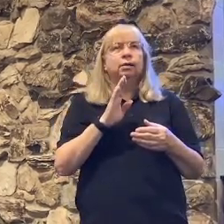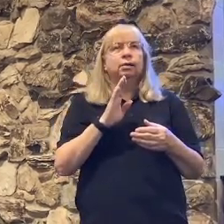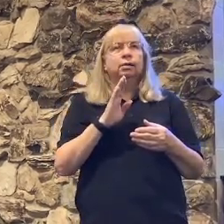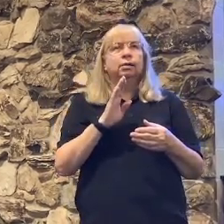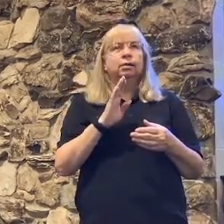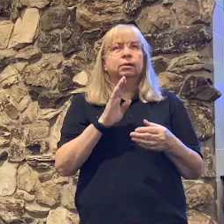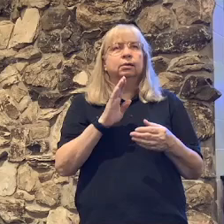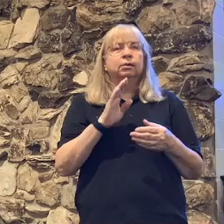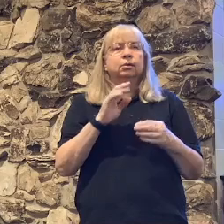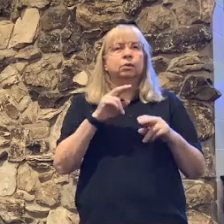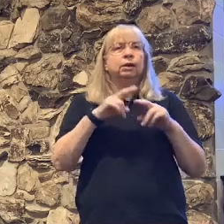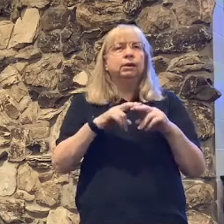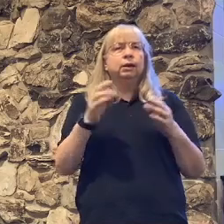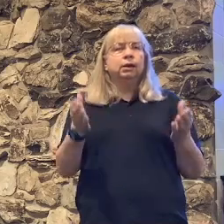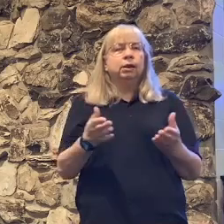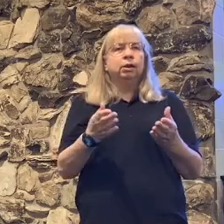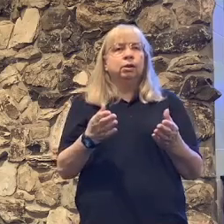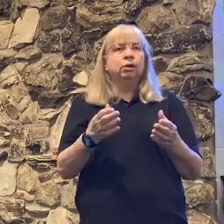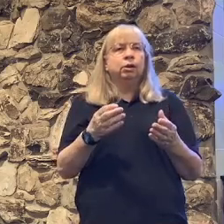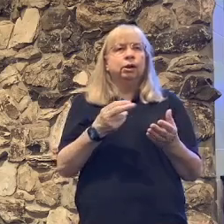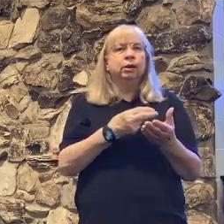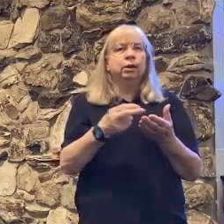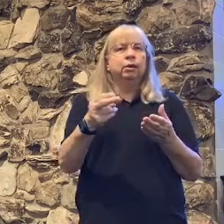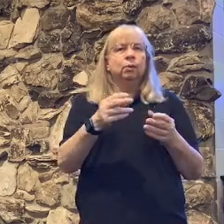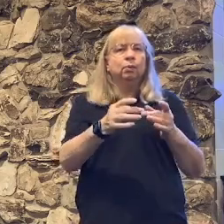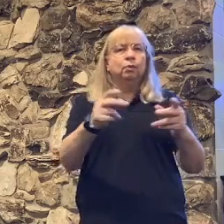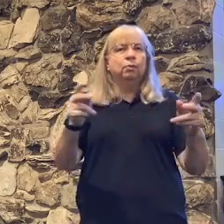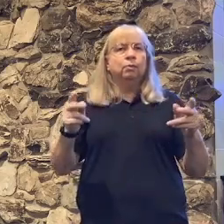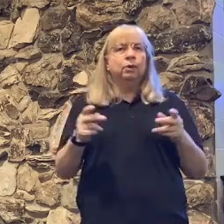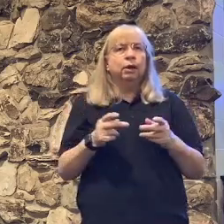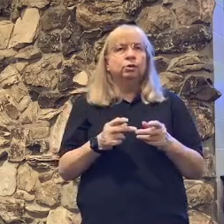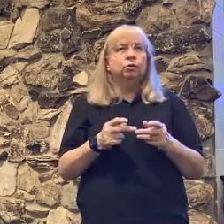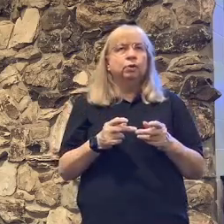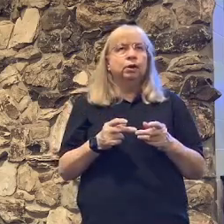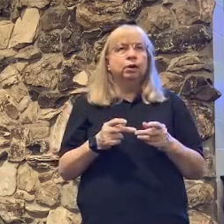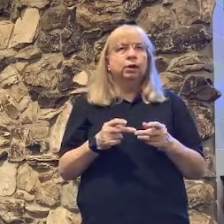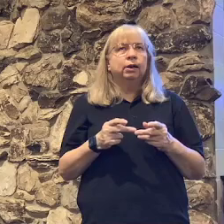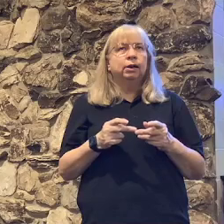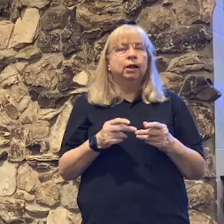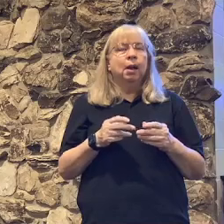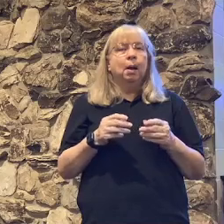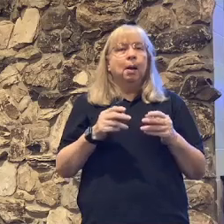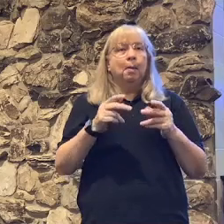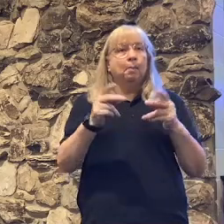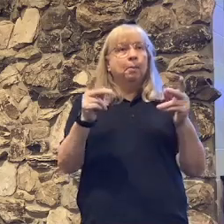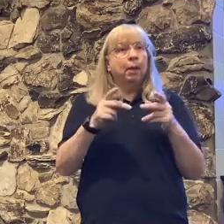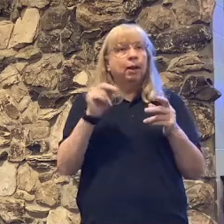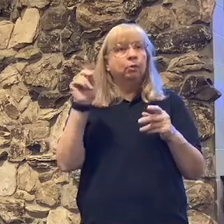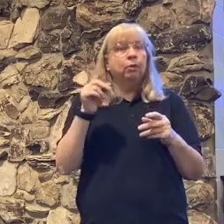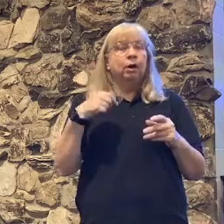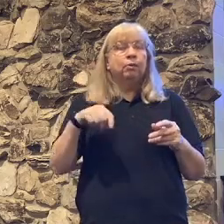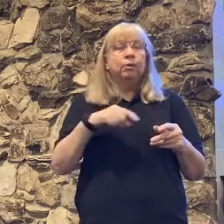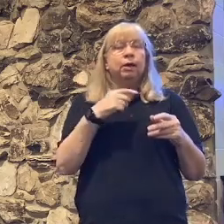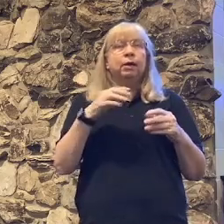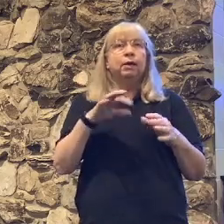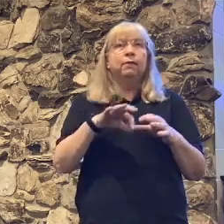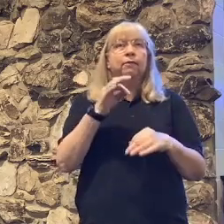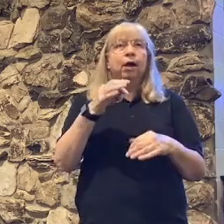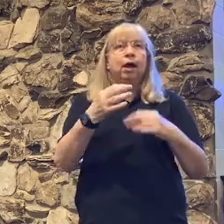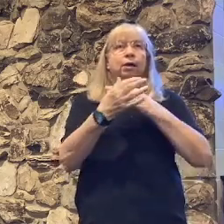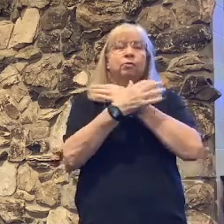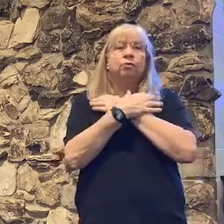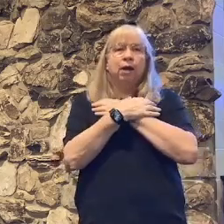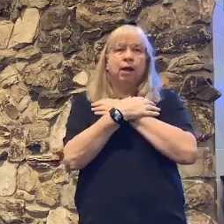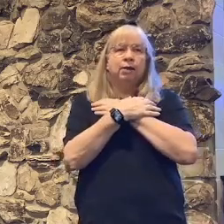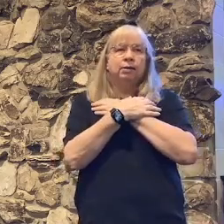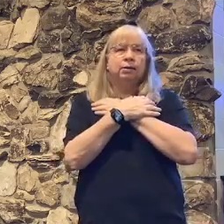we sit in this place called the sanctuary, a place where we can find rest, a